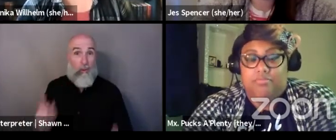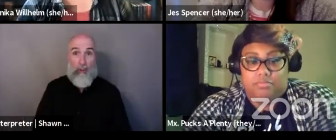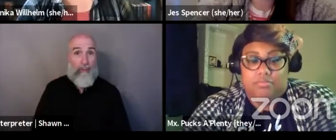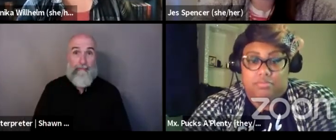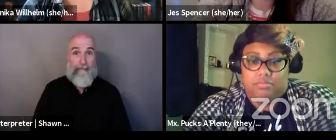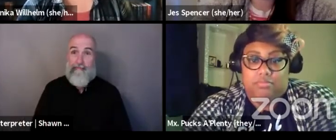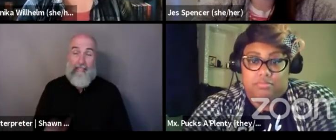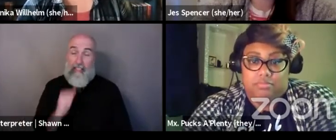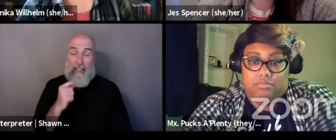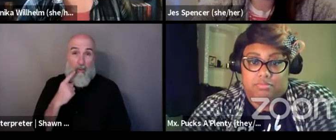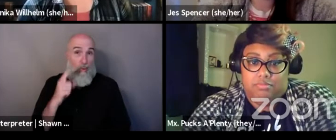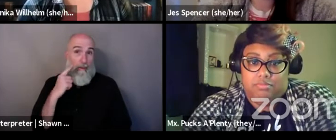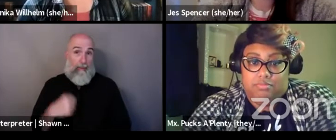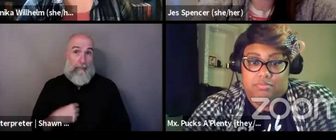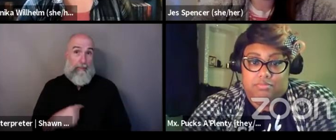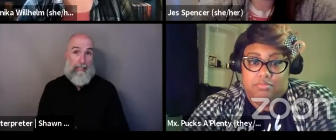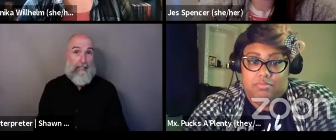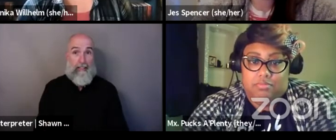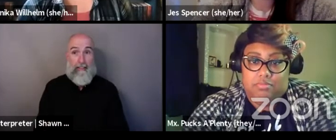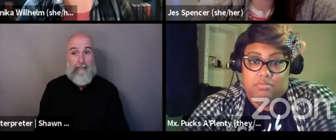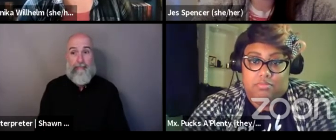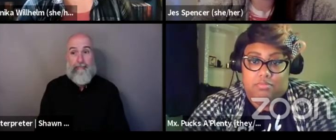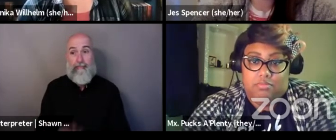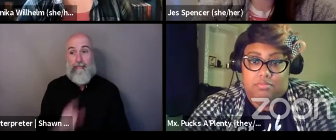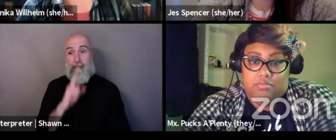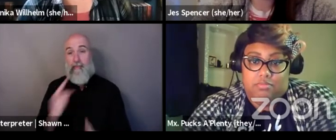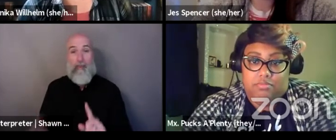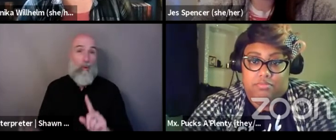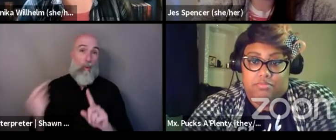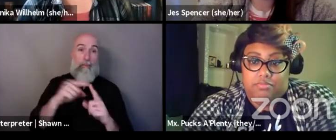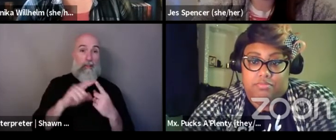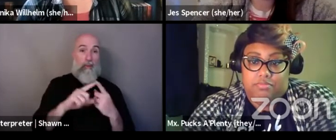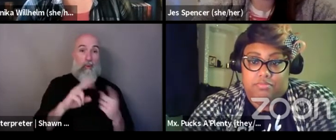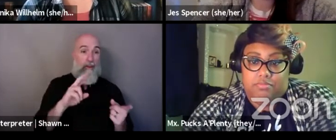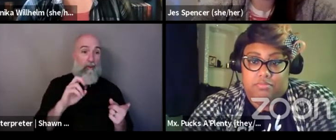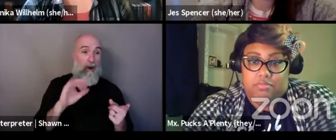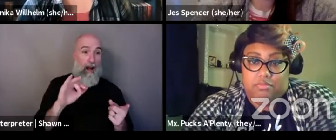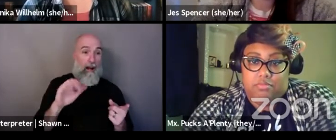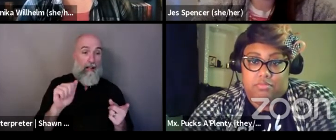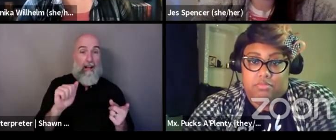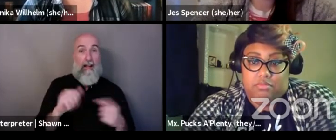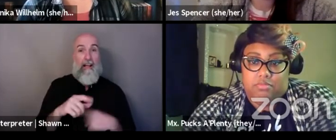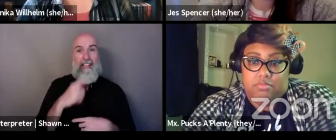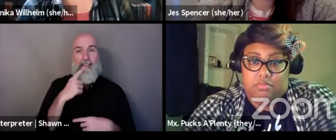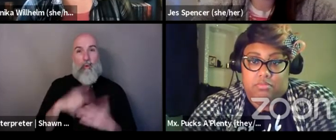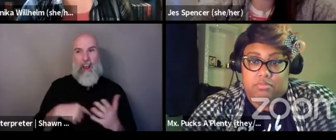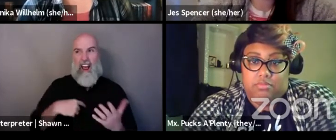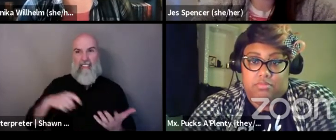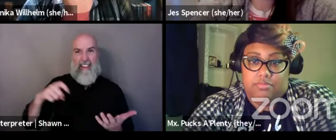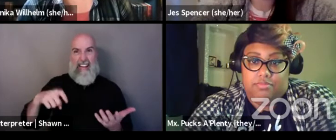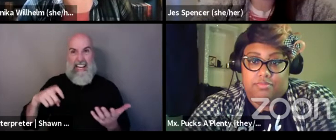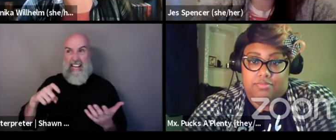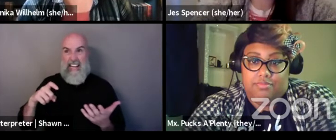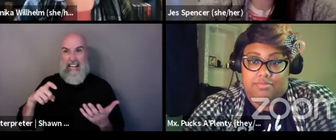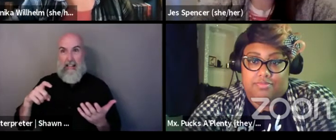does not work for me, you know? And again, it goes back to what Veronica was saying of, like, how we have this need to be like,